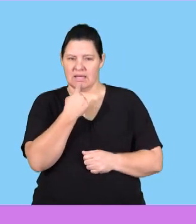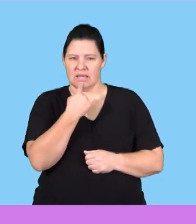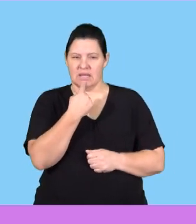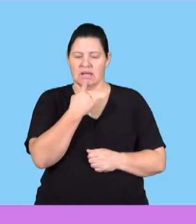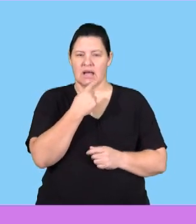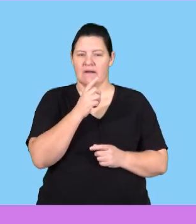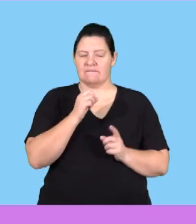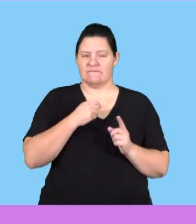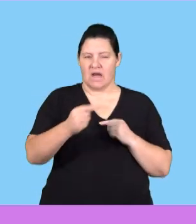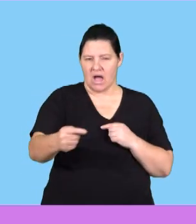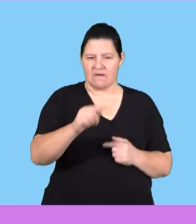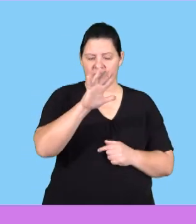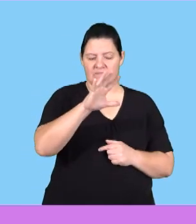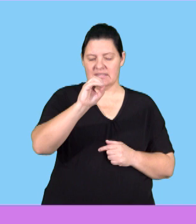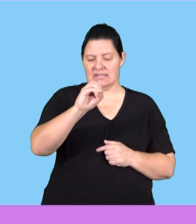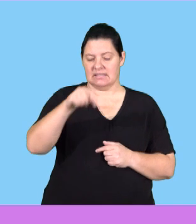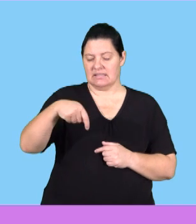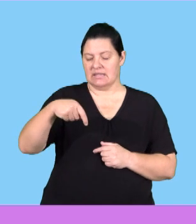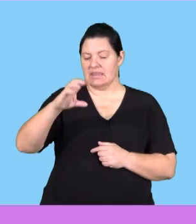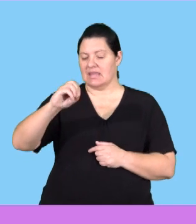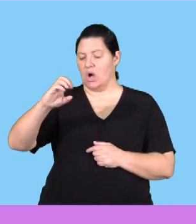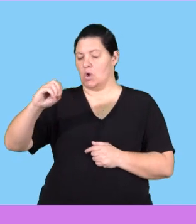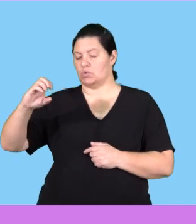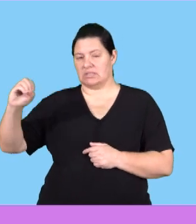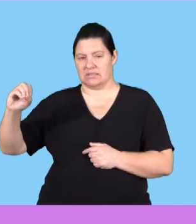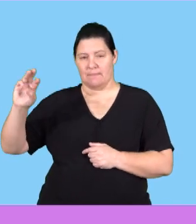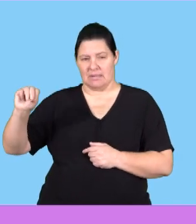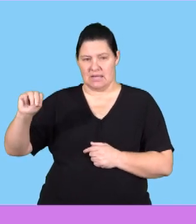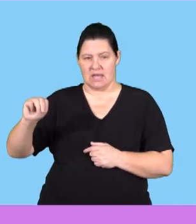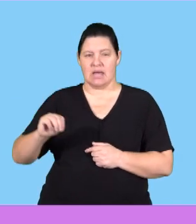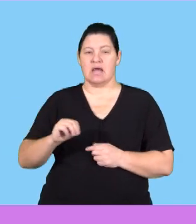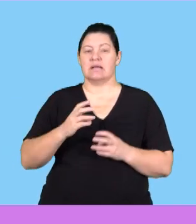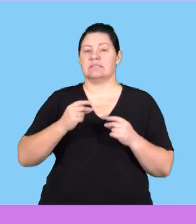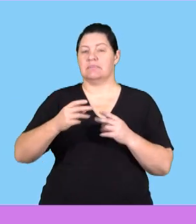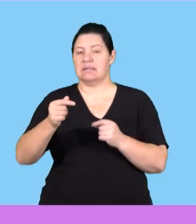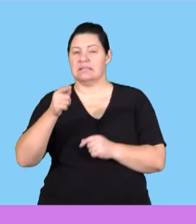the distance is 50,000 meters. The speed